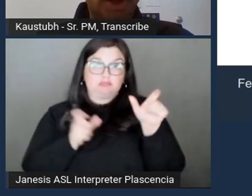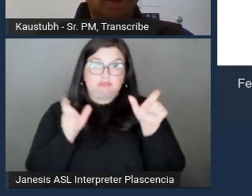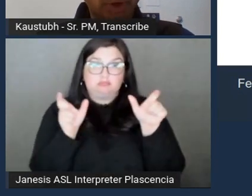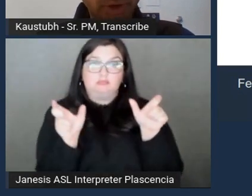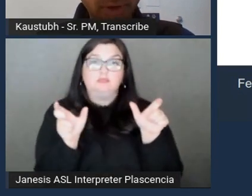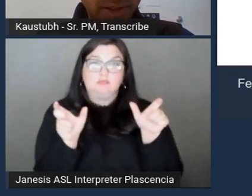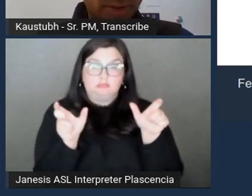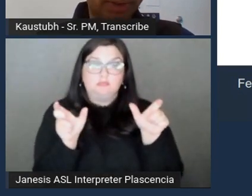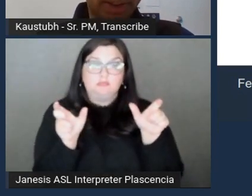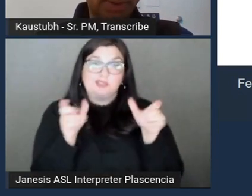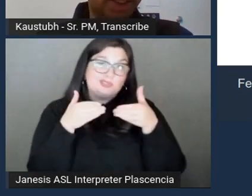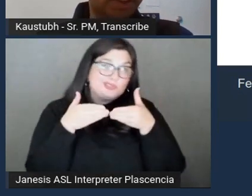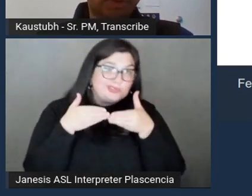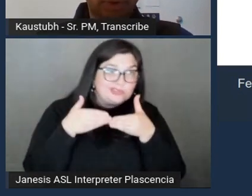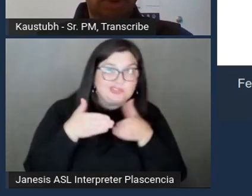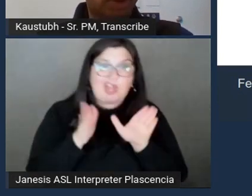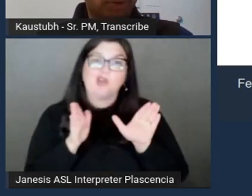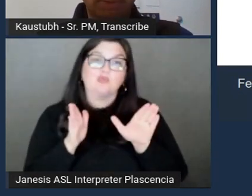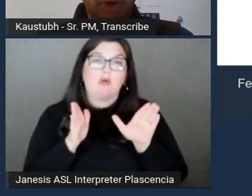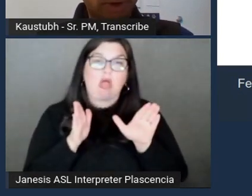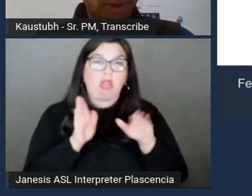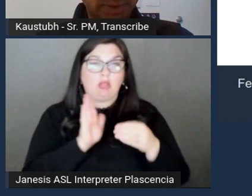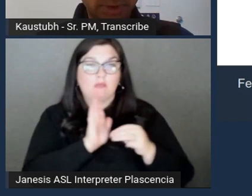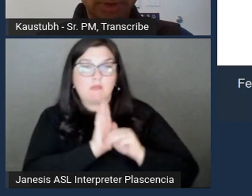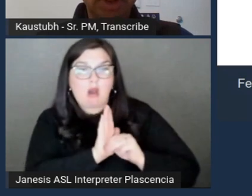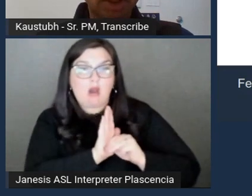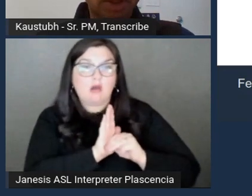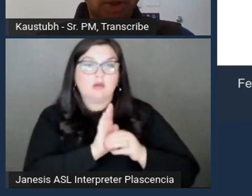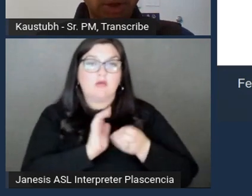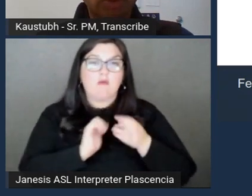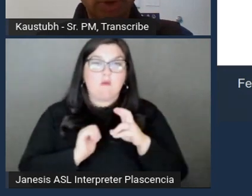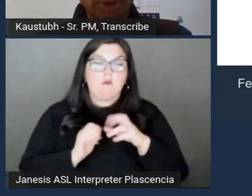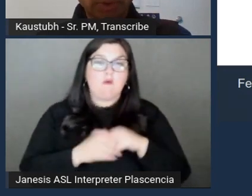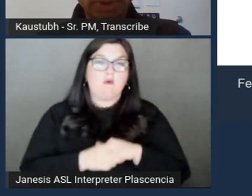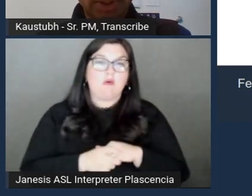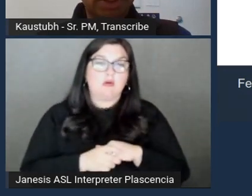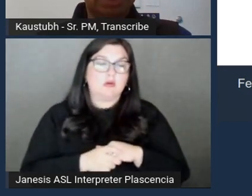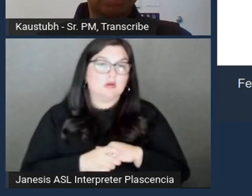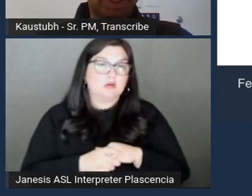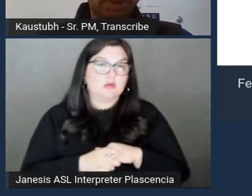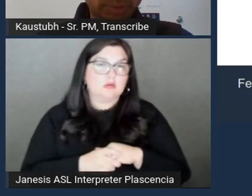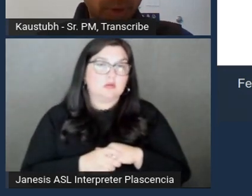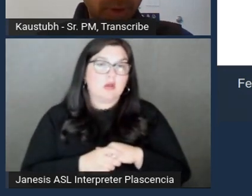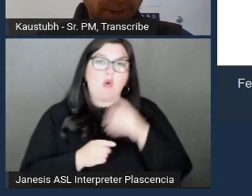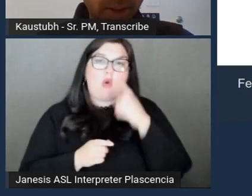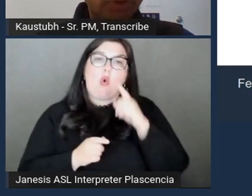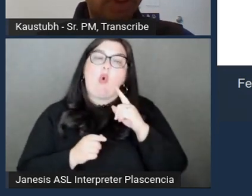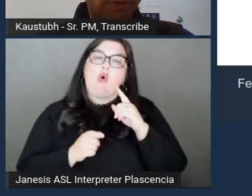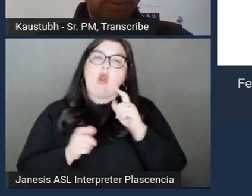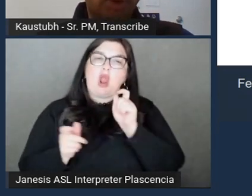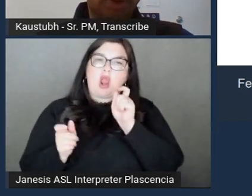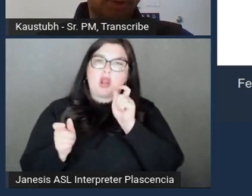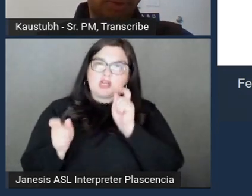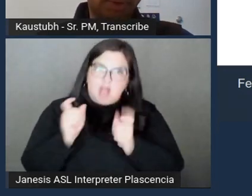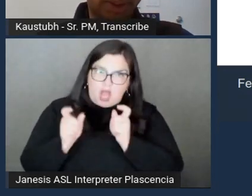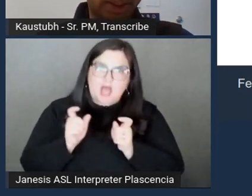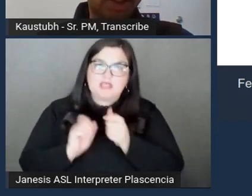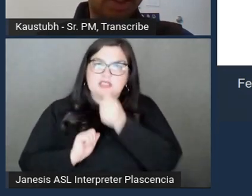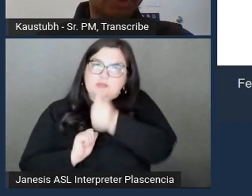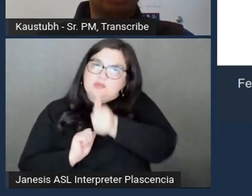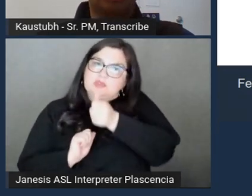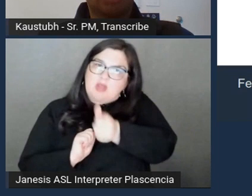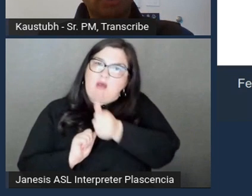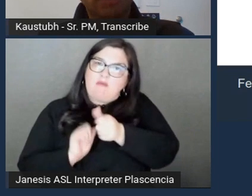a general model that Transcribe has for all customers, or you want to use a custom language model that you've developed on your own,